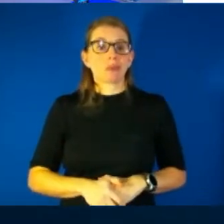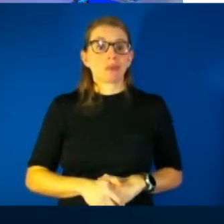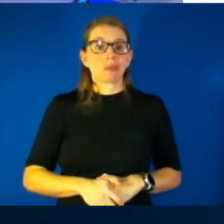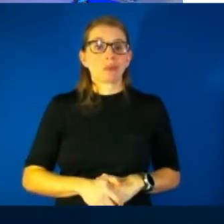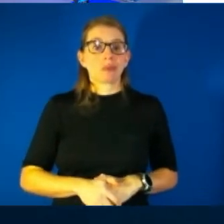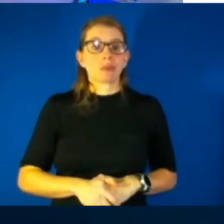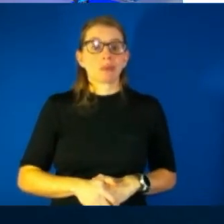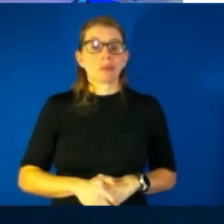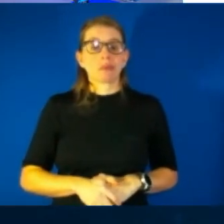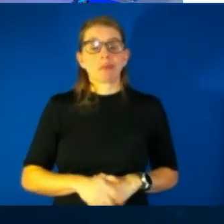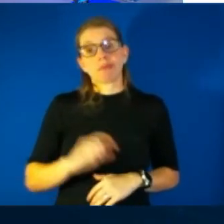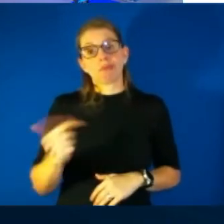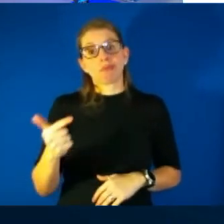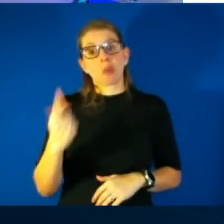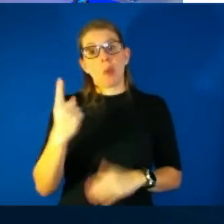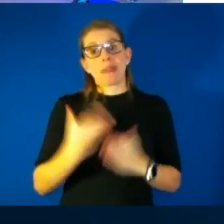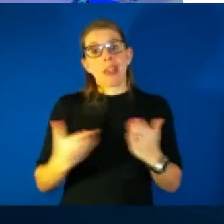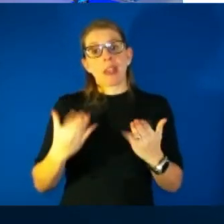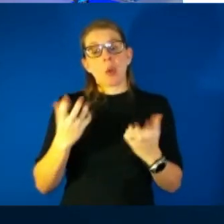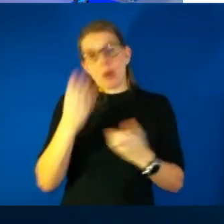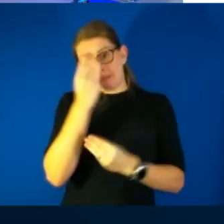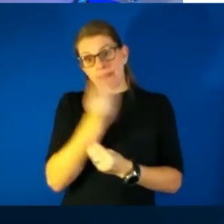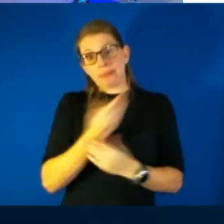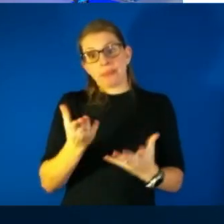What was the one thing you want to tell folks, Grant?